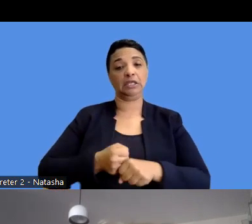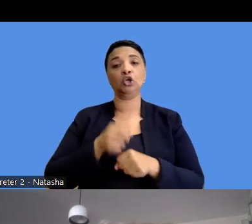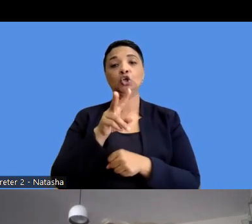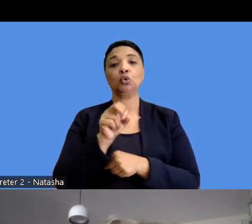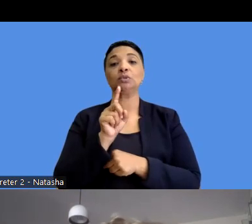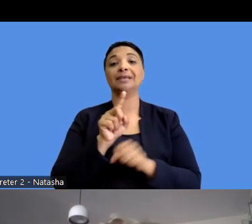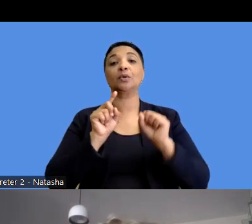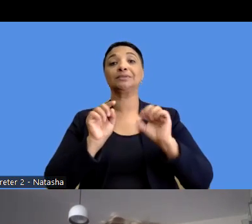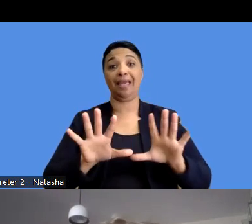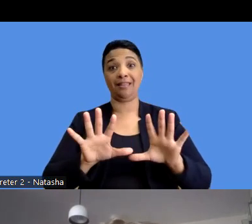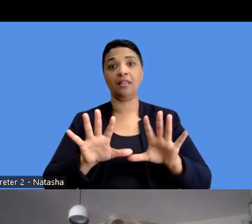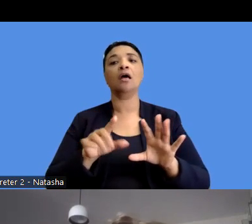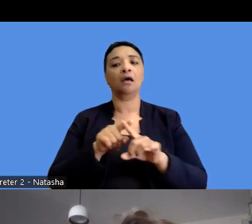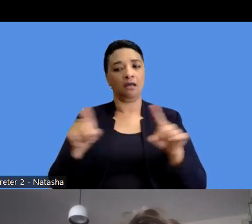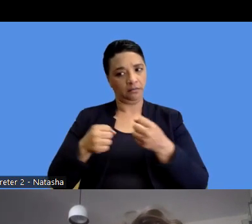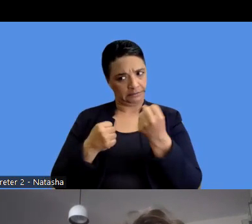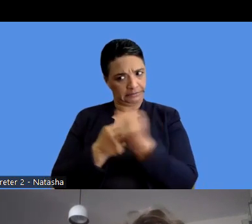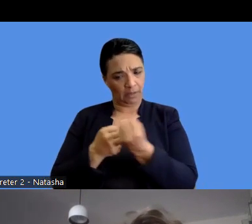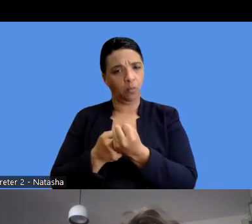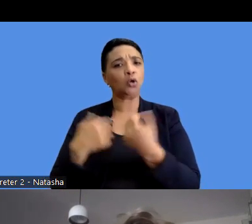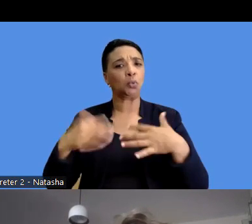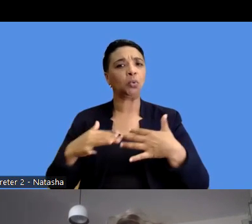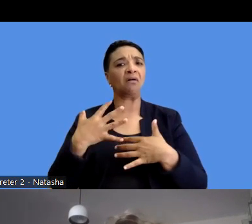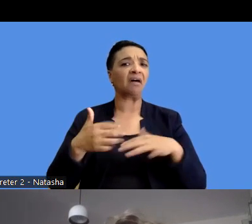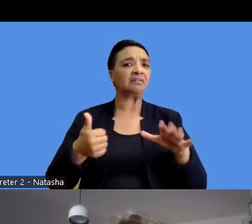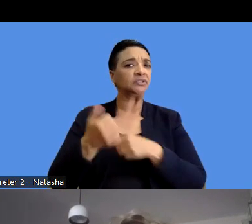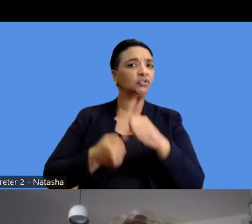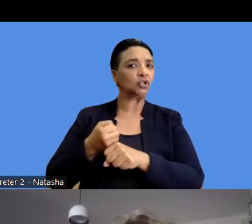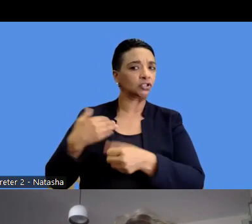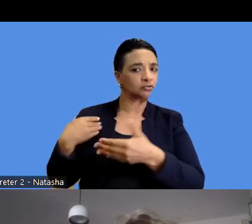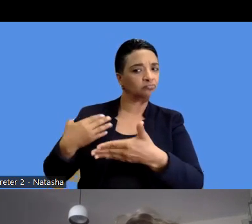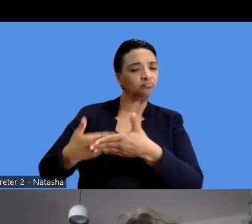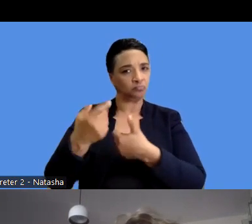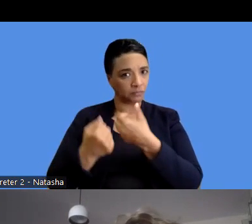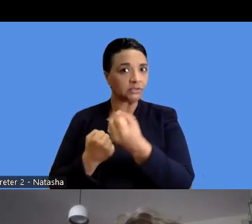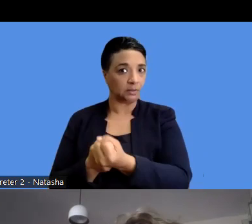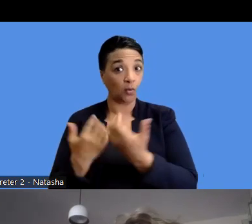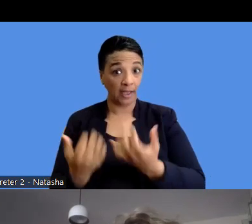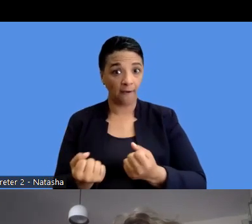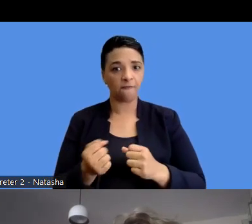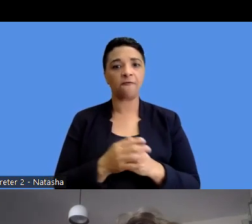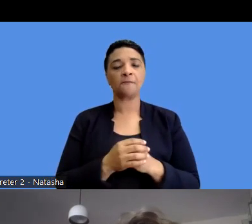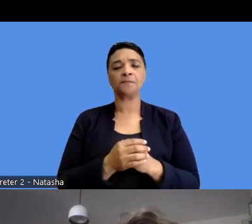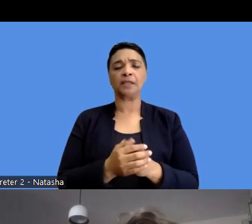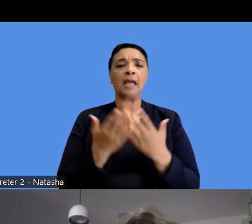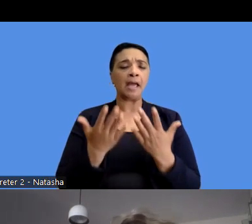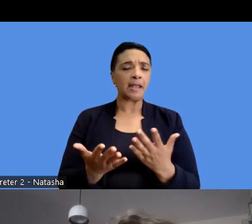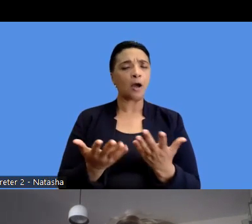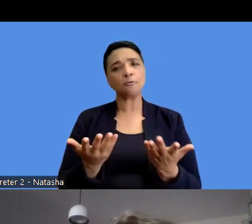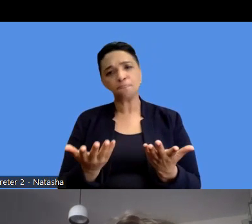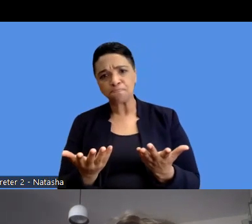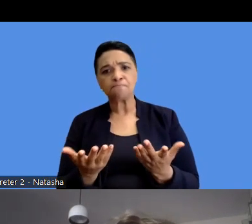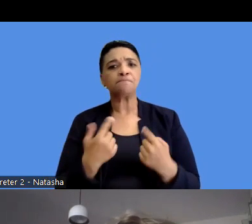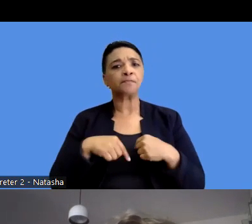we support most of them in the last 5 to 6 years. However, looking at it, we realized